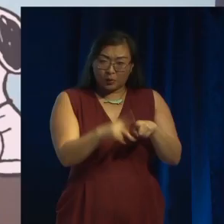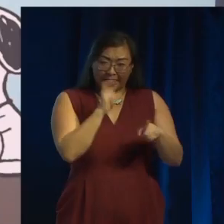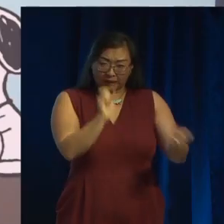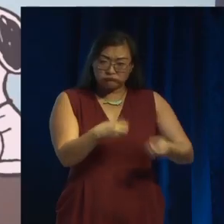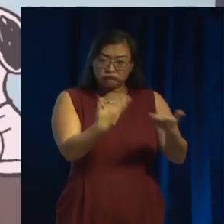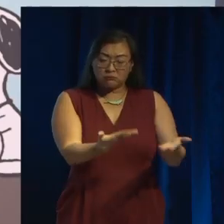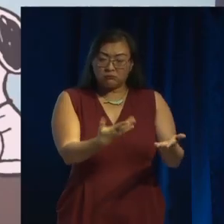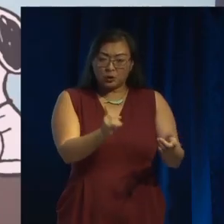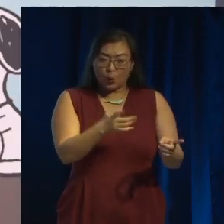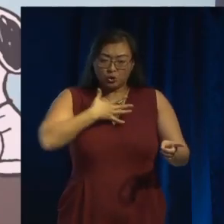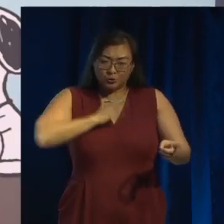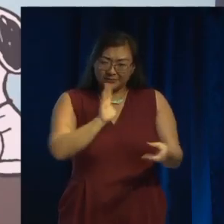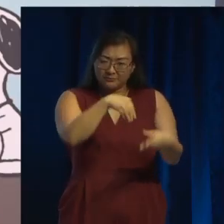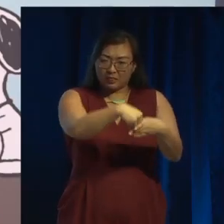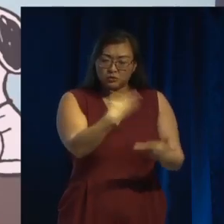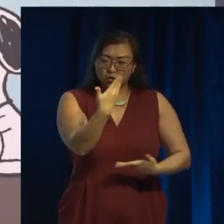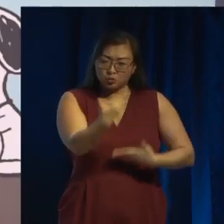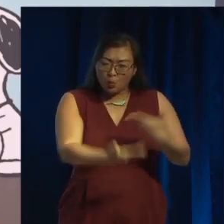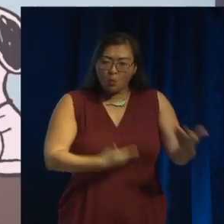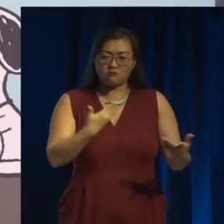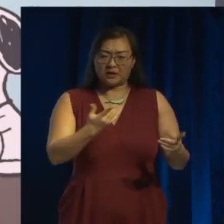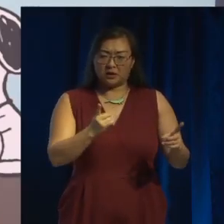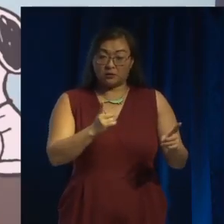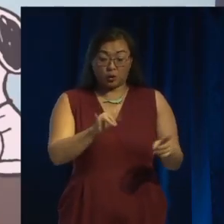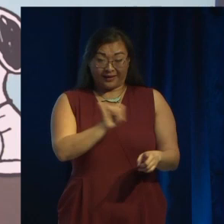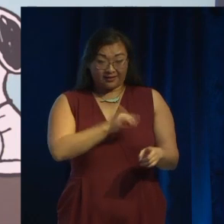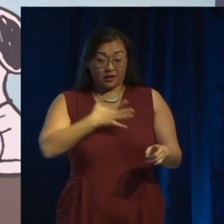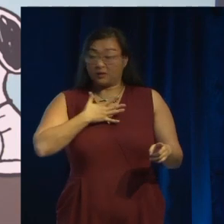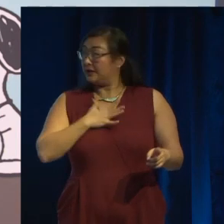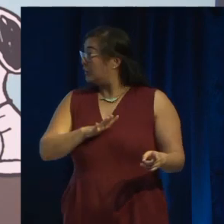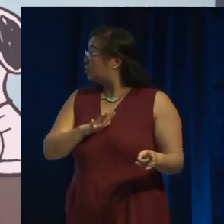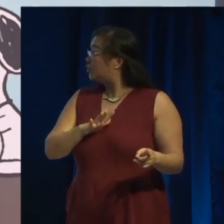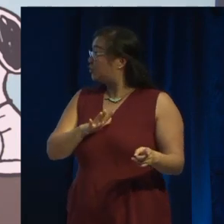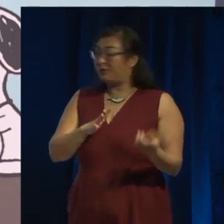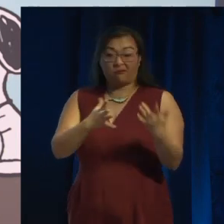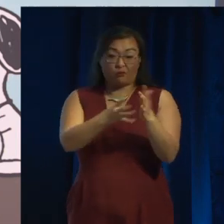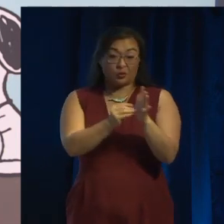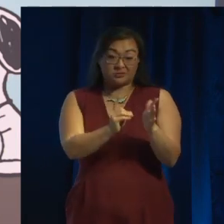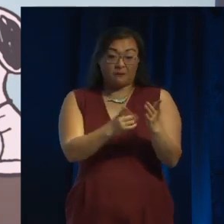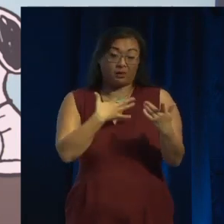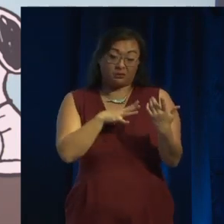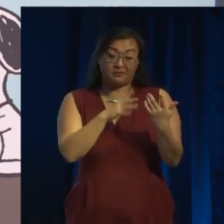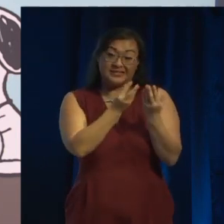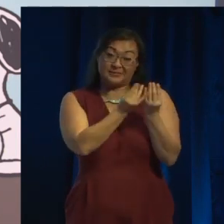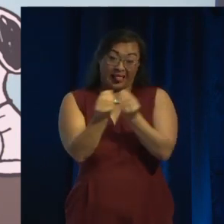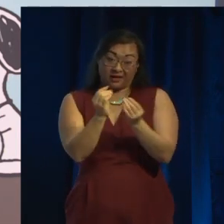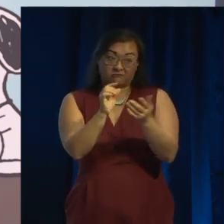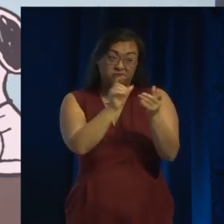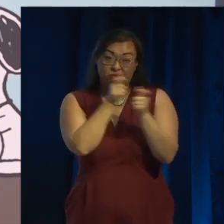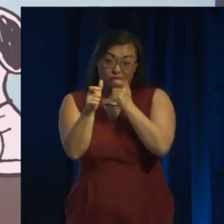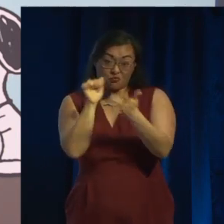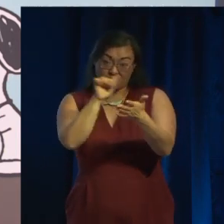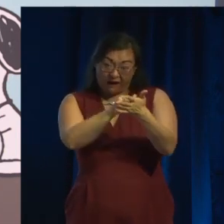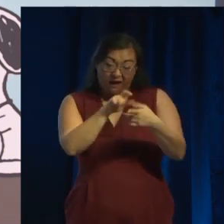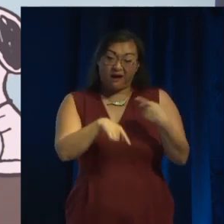story? You arguably need to spell it correctly, use some grammar rules, know, storytelling laws,